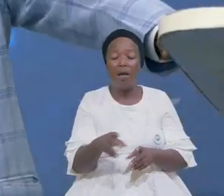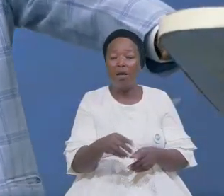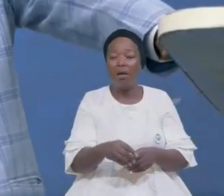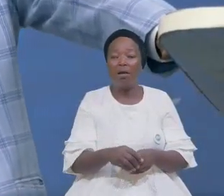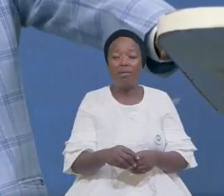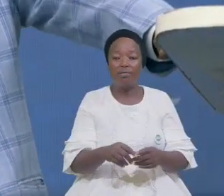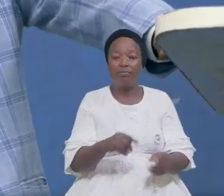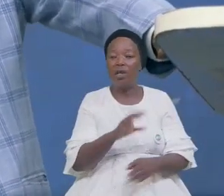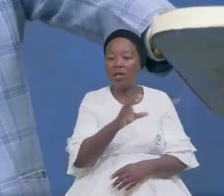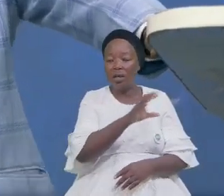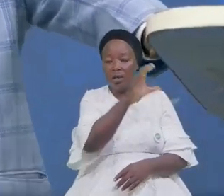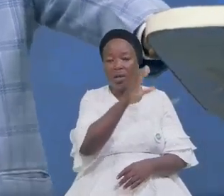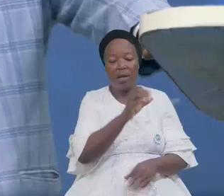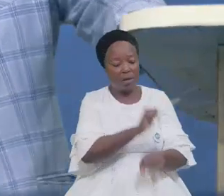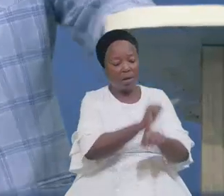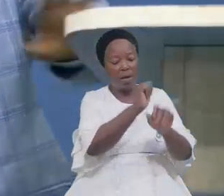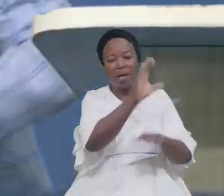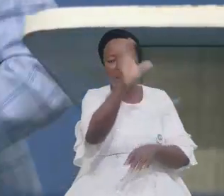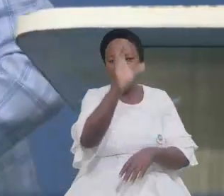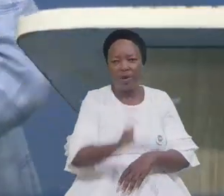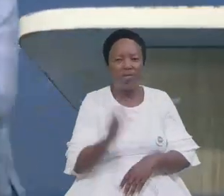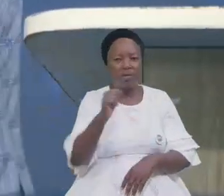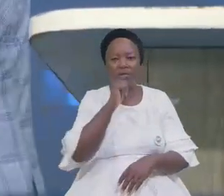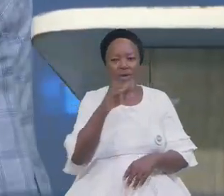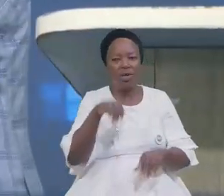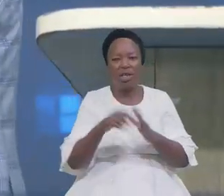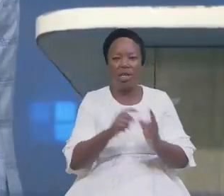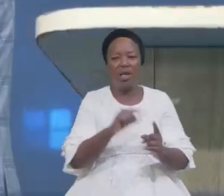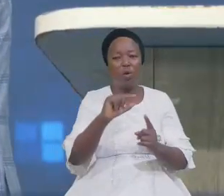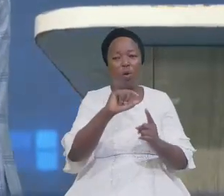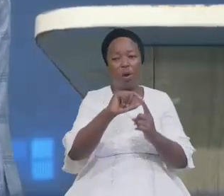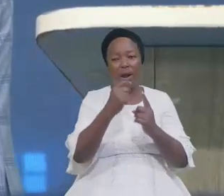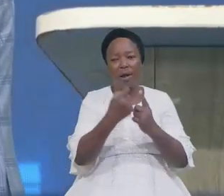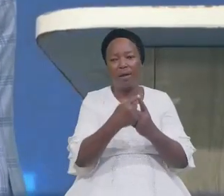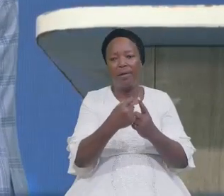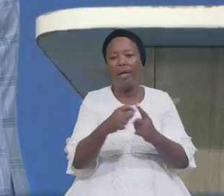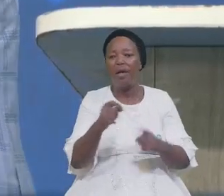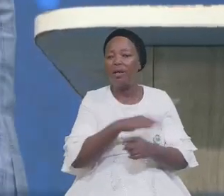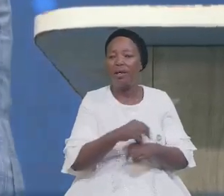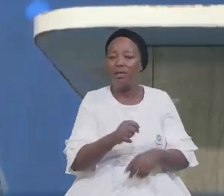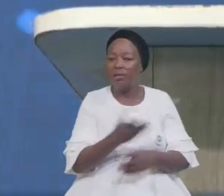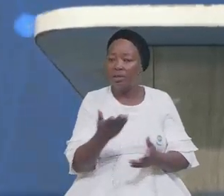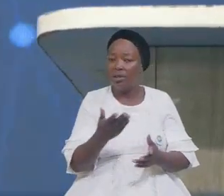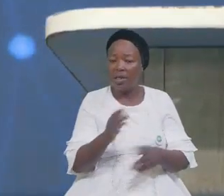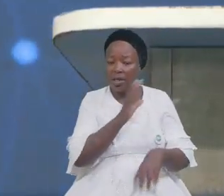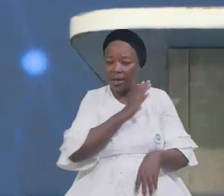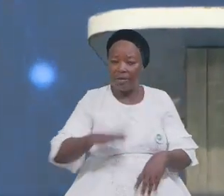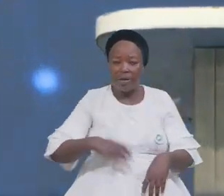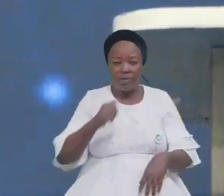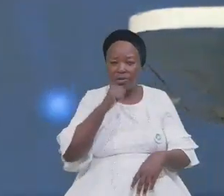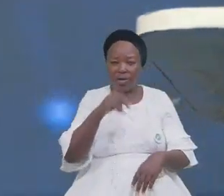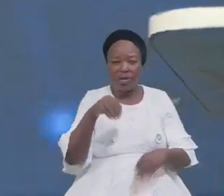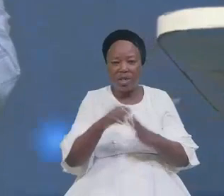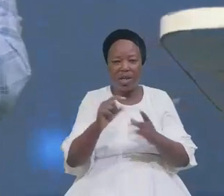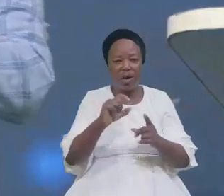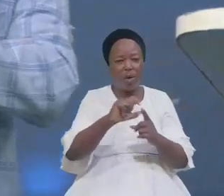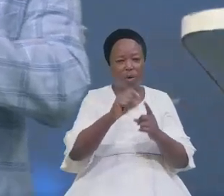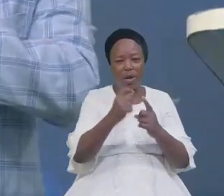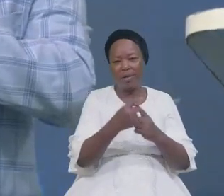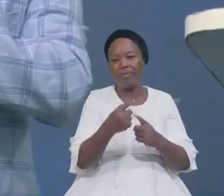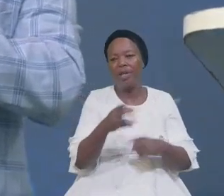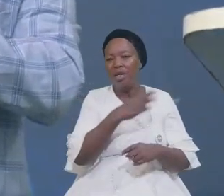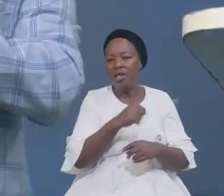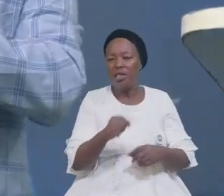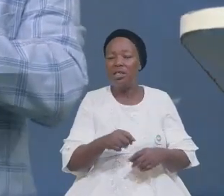corner. Christ was not in a corner. A sacrifice as